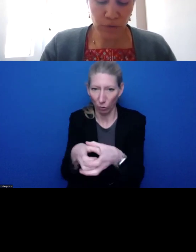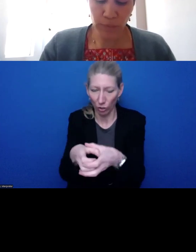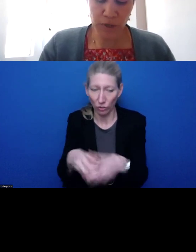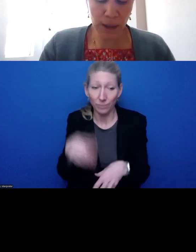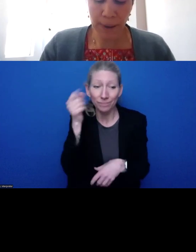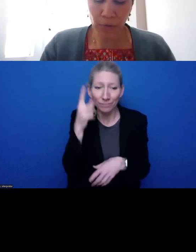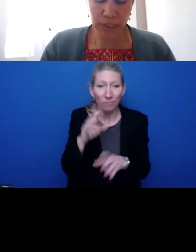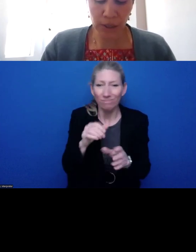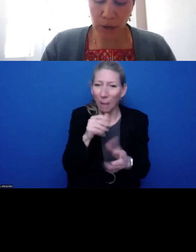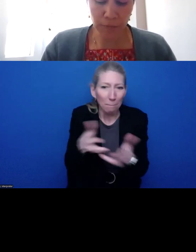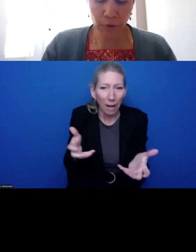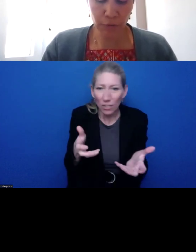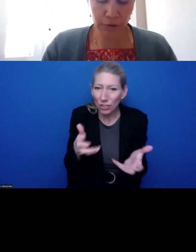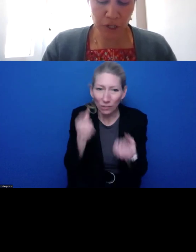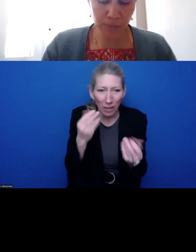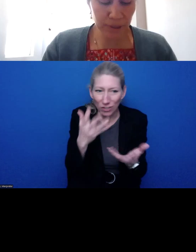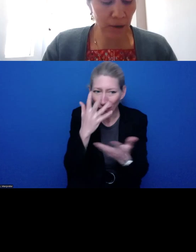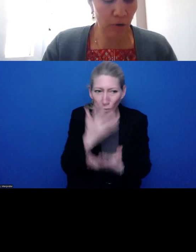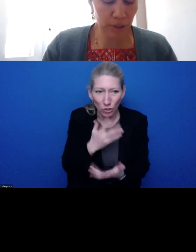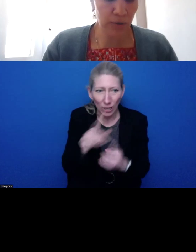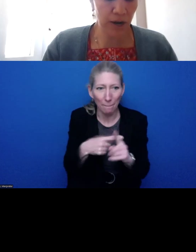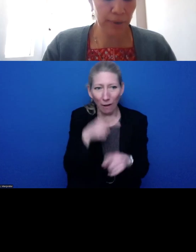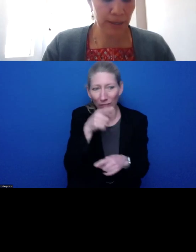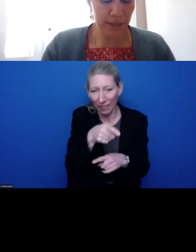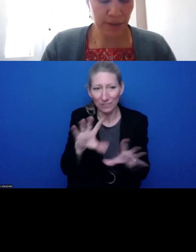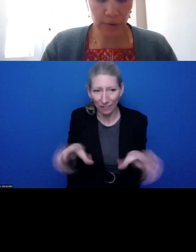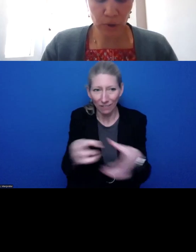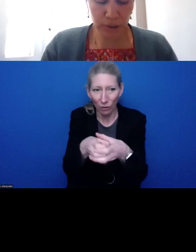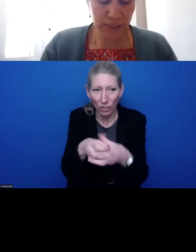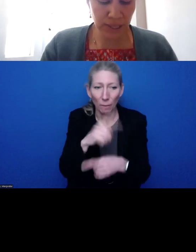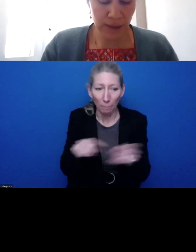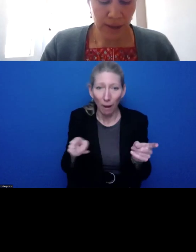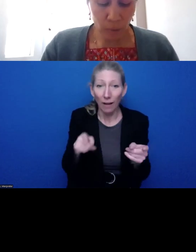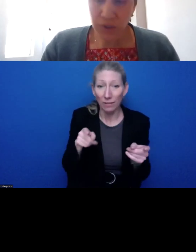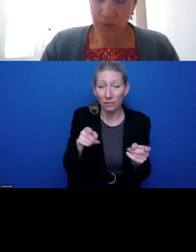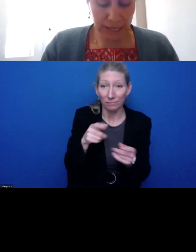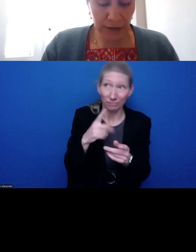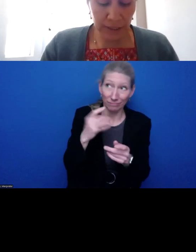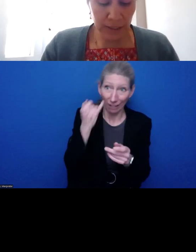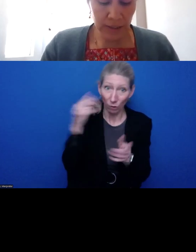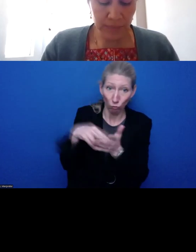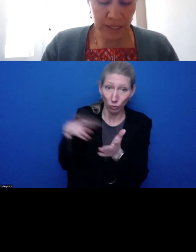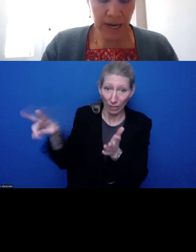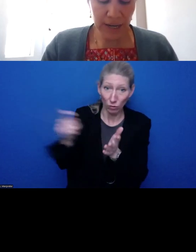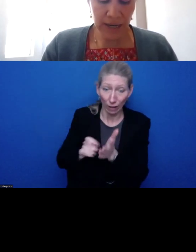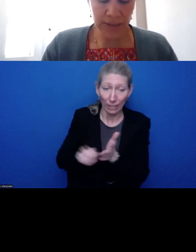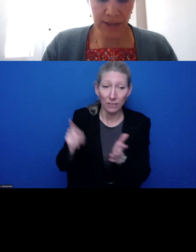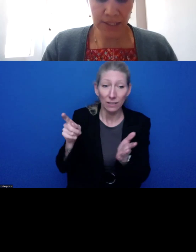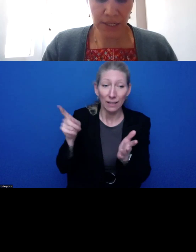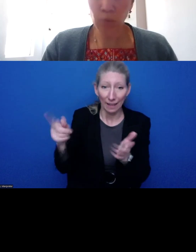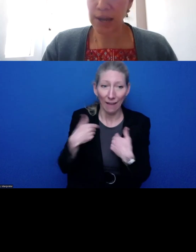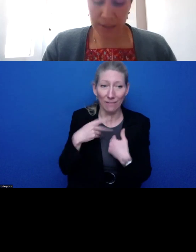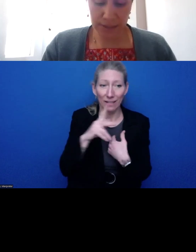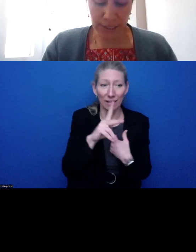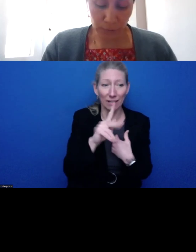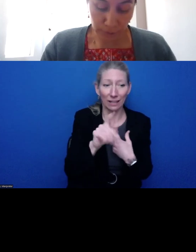not much information about the Ilocaf confederation, but according to Carmack, their authorities also carried the Kalel and the